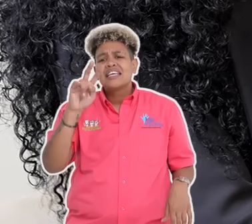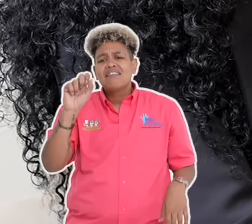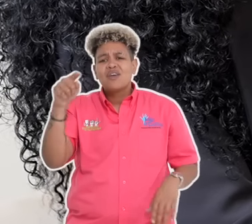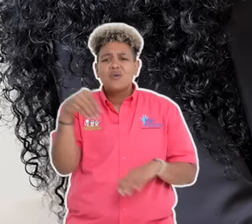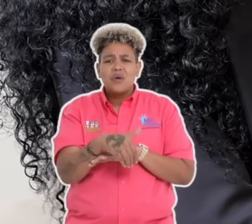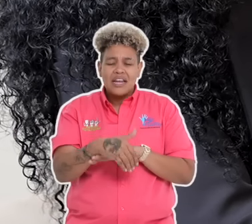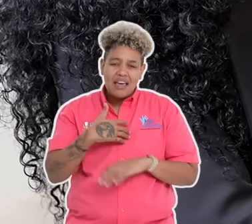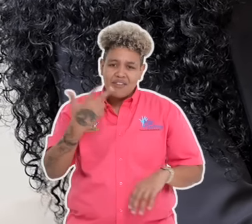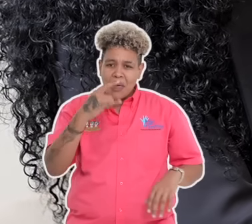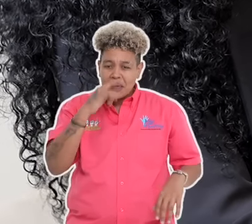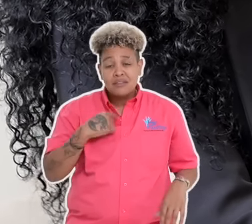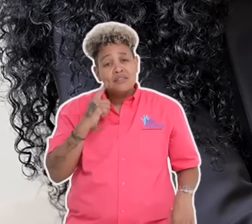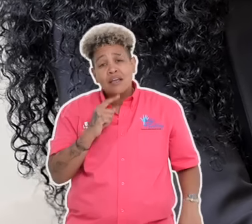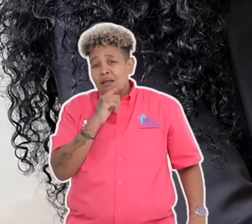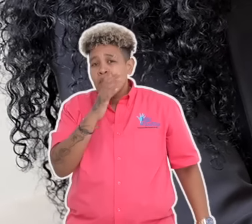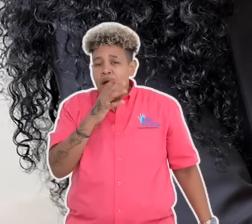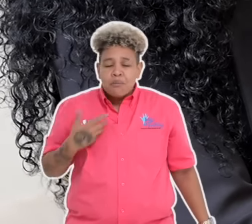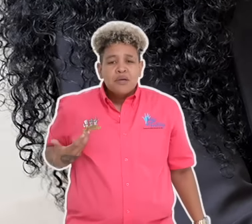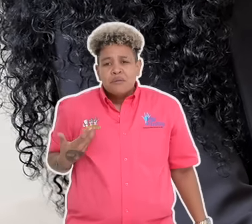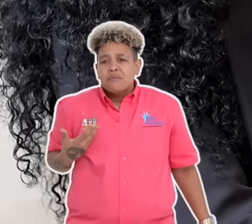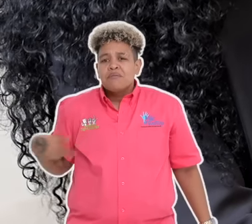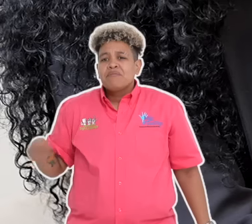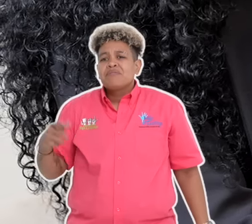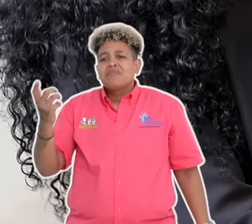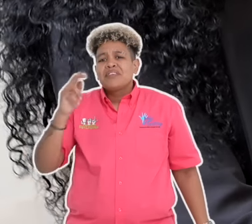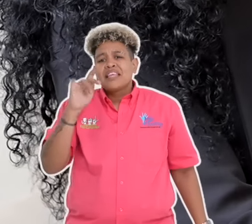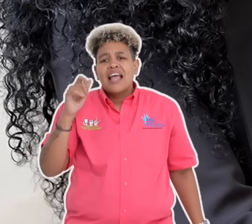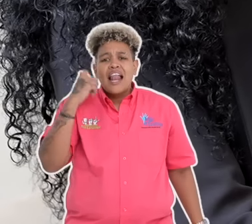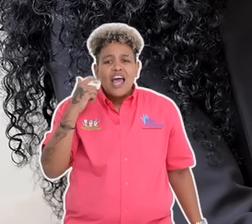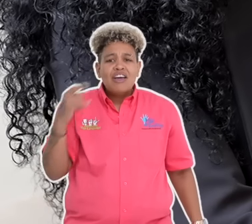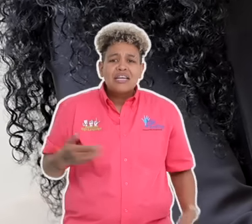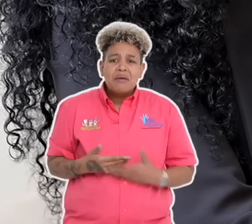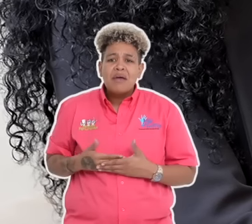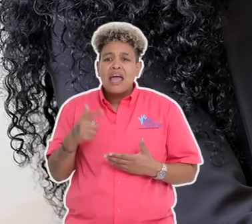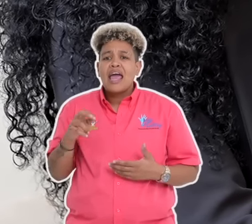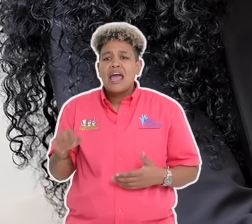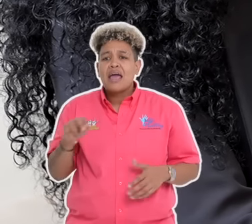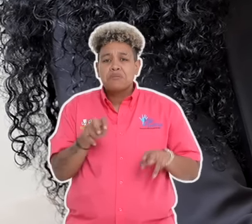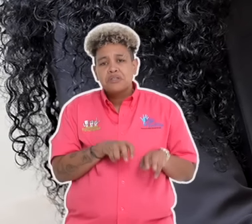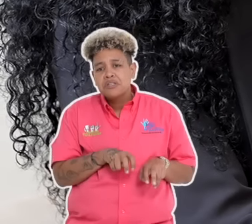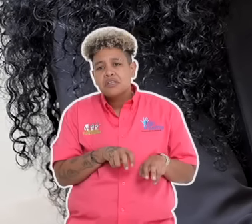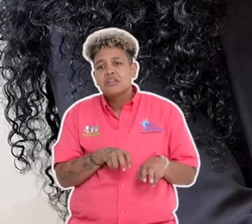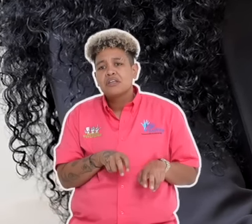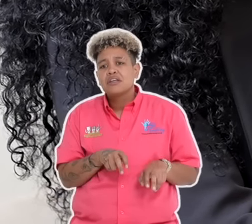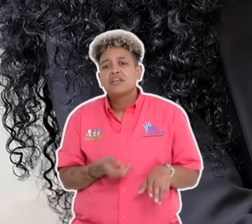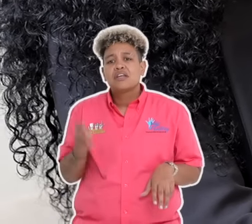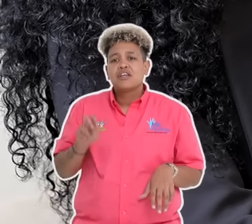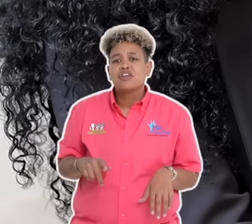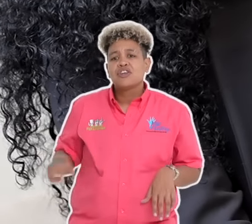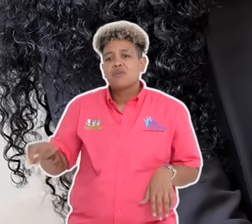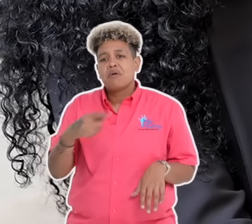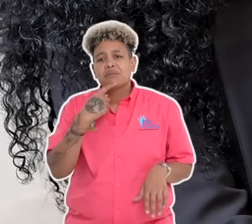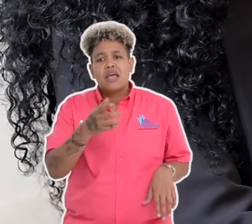night, and I had the three kids, single mom. Kayla's crying. She's the infant. Gabriel and Natalia sit in the air. So he got up from the